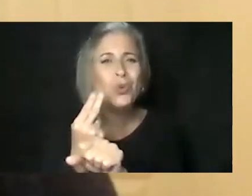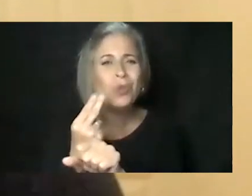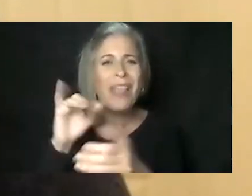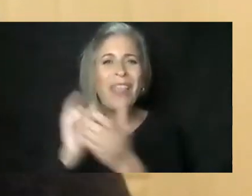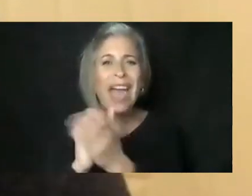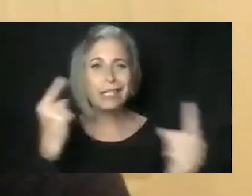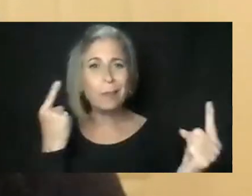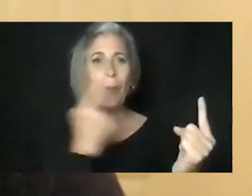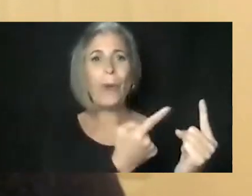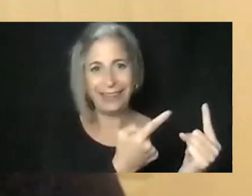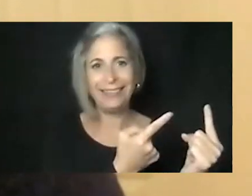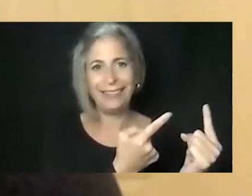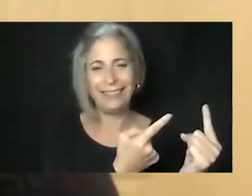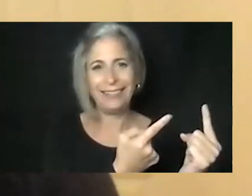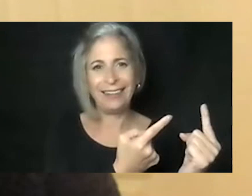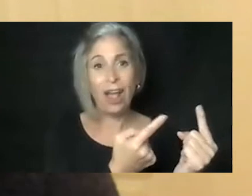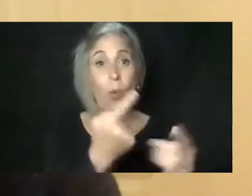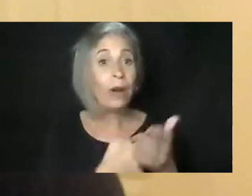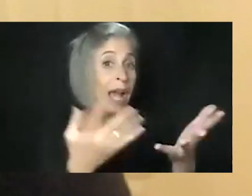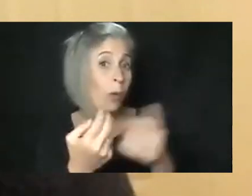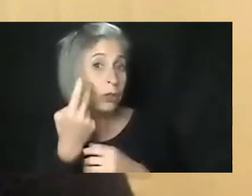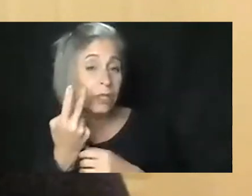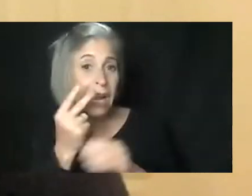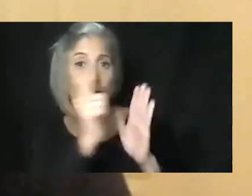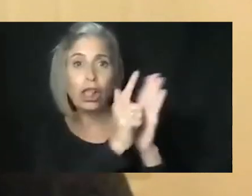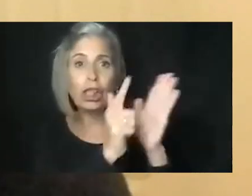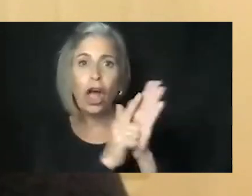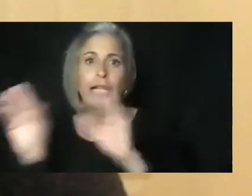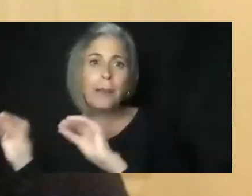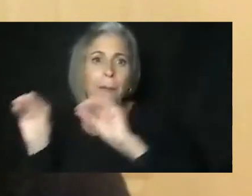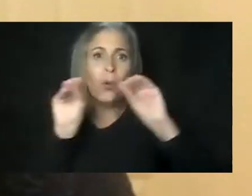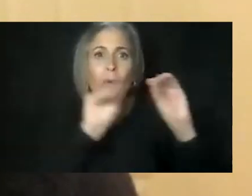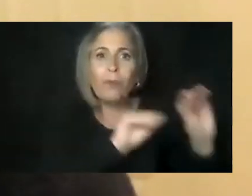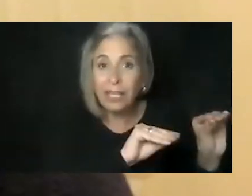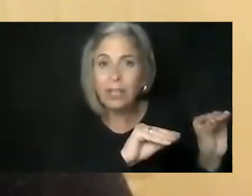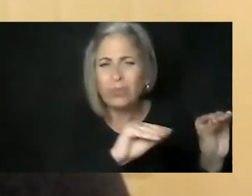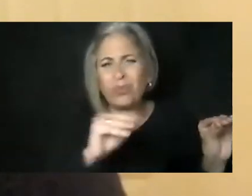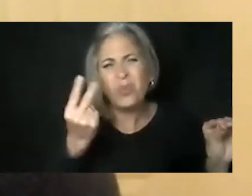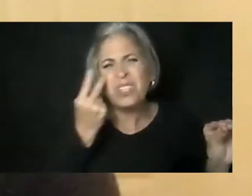know. And what I'd like to see is our laws moving towards that, and we're starting to see signs of that.